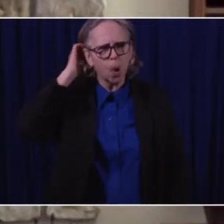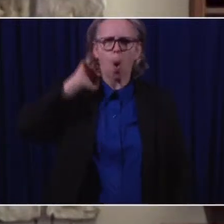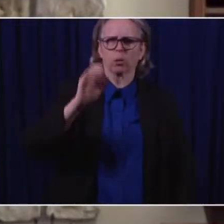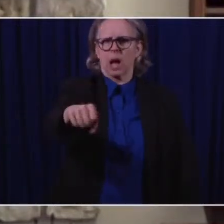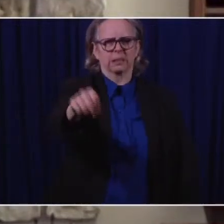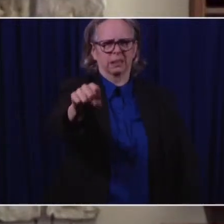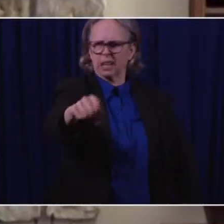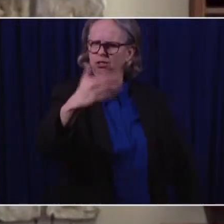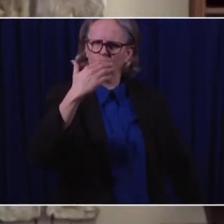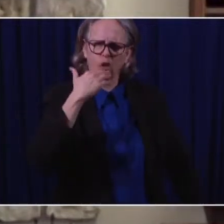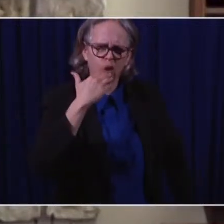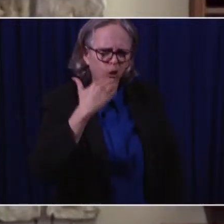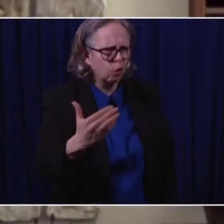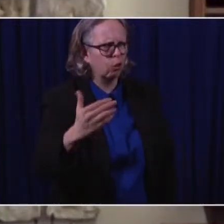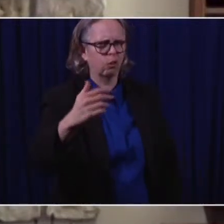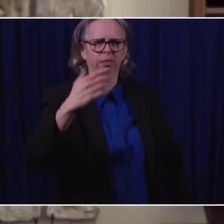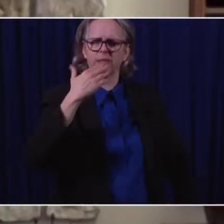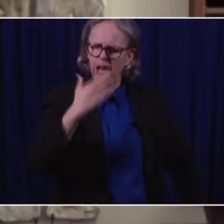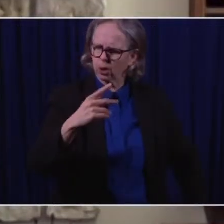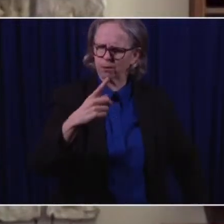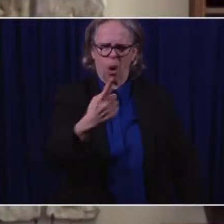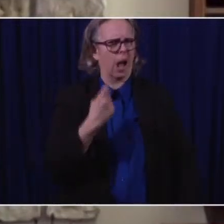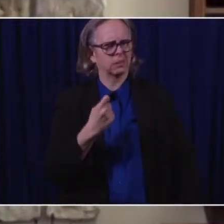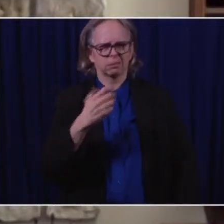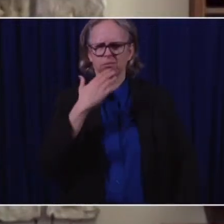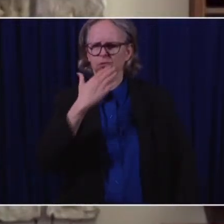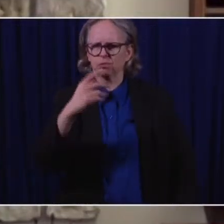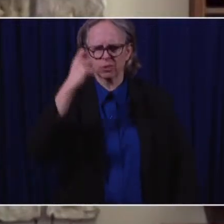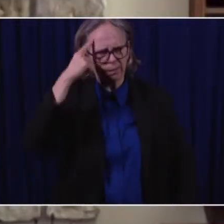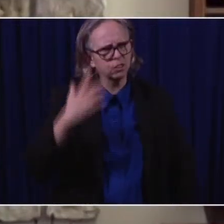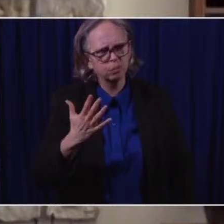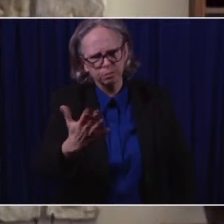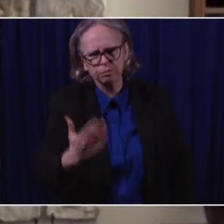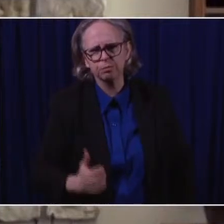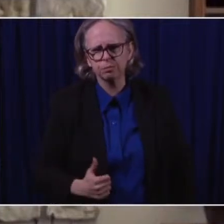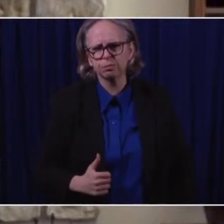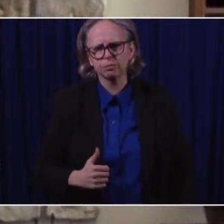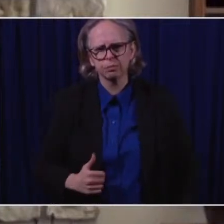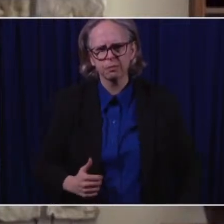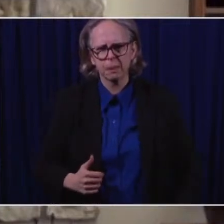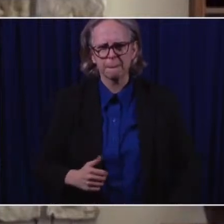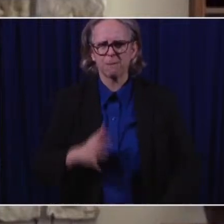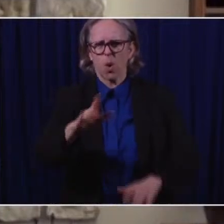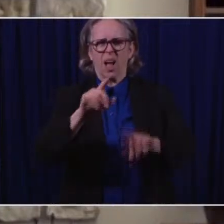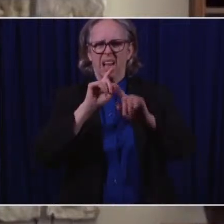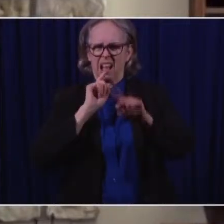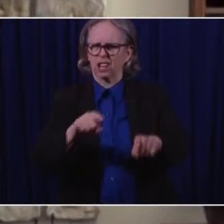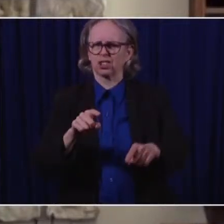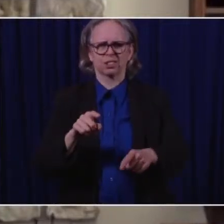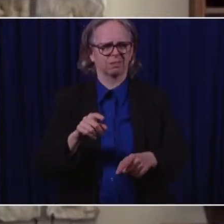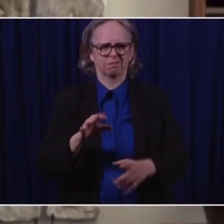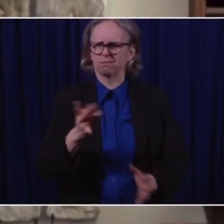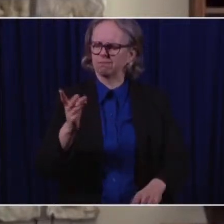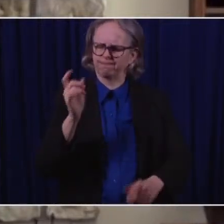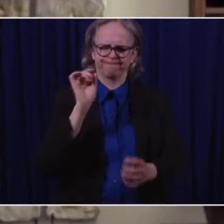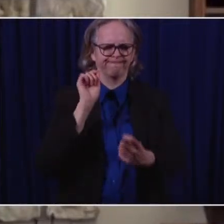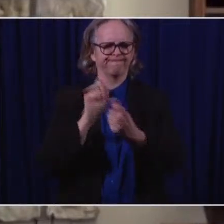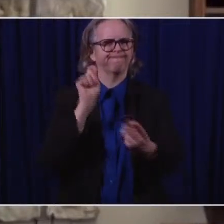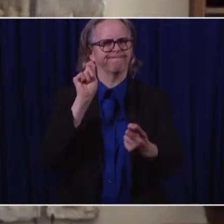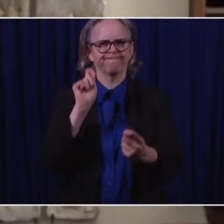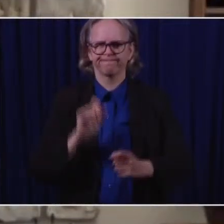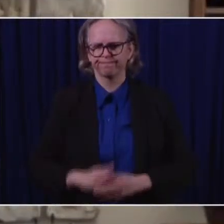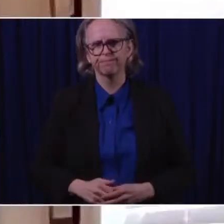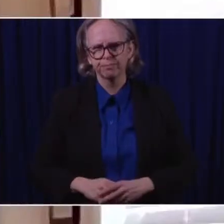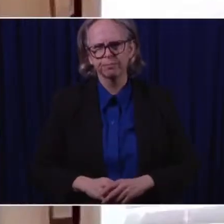you, Governor. It's a very, very good question. And I think that the way you're answering it is right on target.